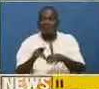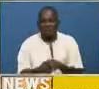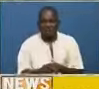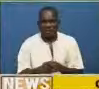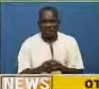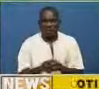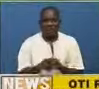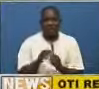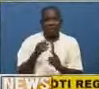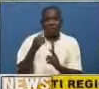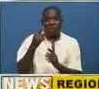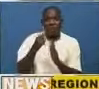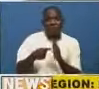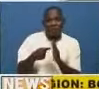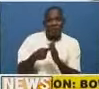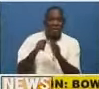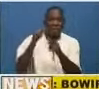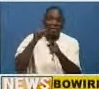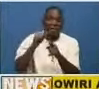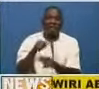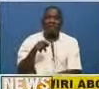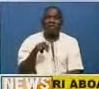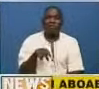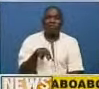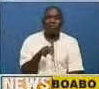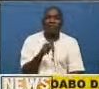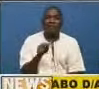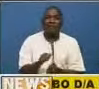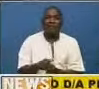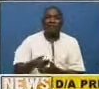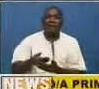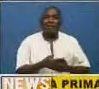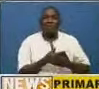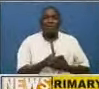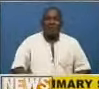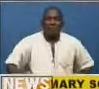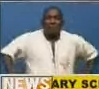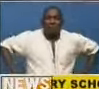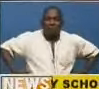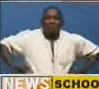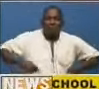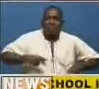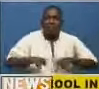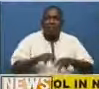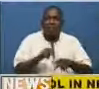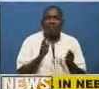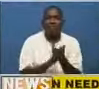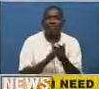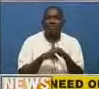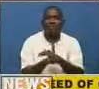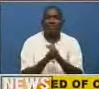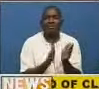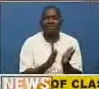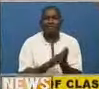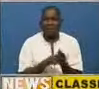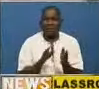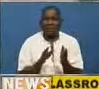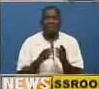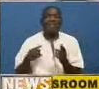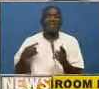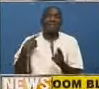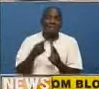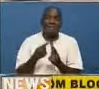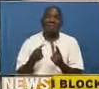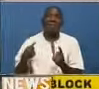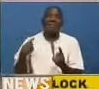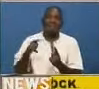About an hour later, Rita arrived with her baby on her back. This has been the